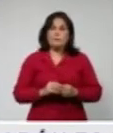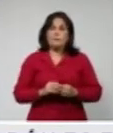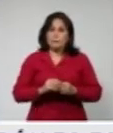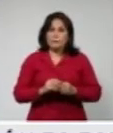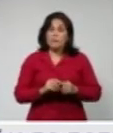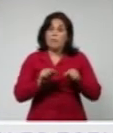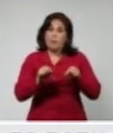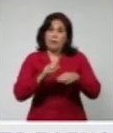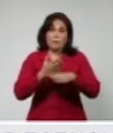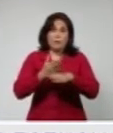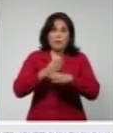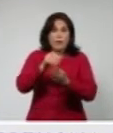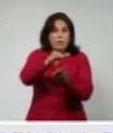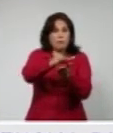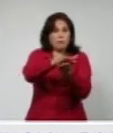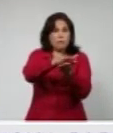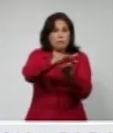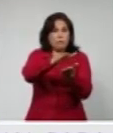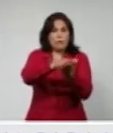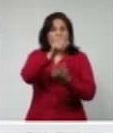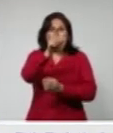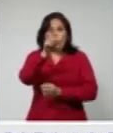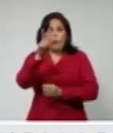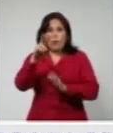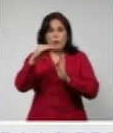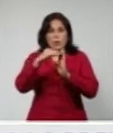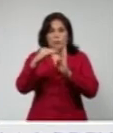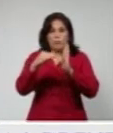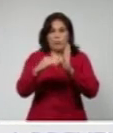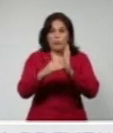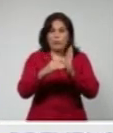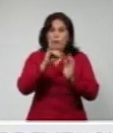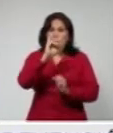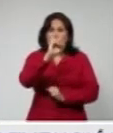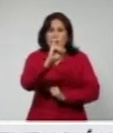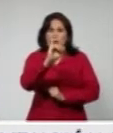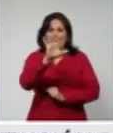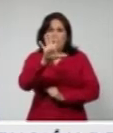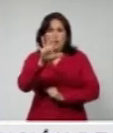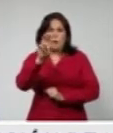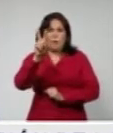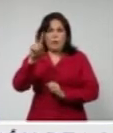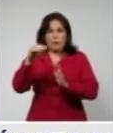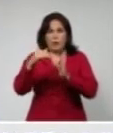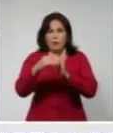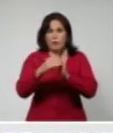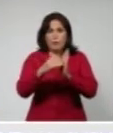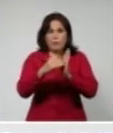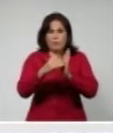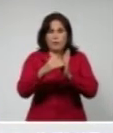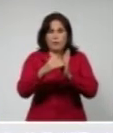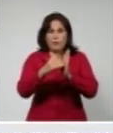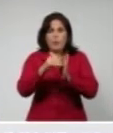29,284 new cases were reported in the region, for a total of